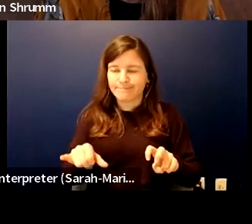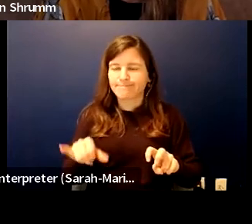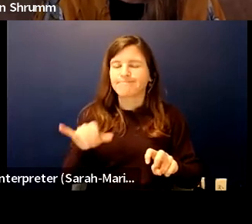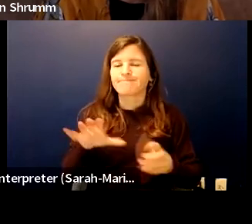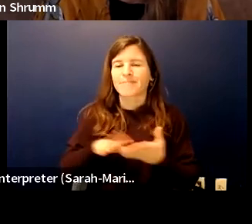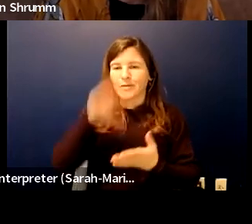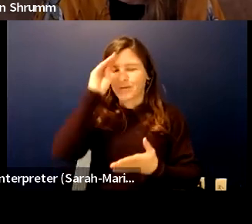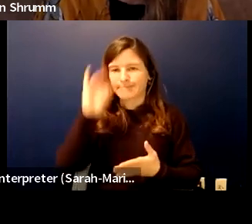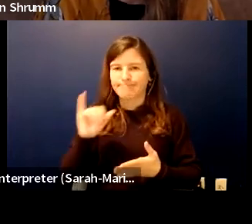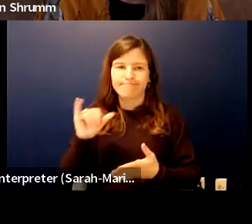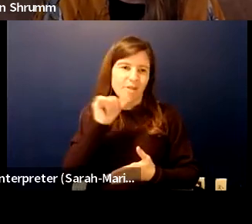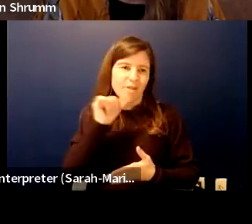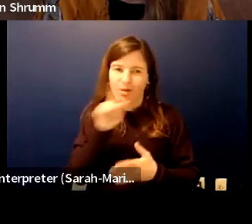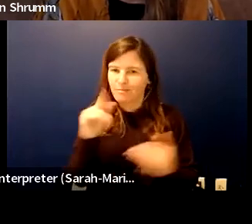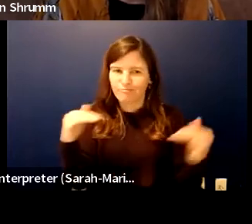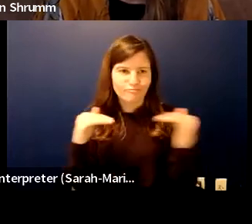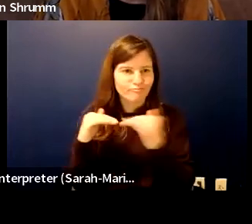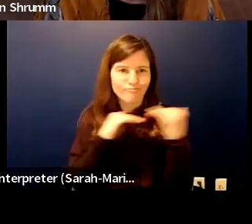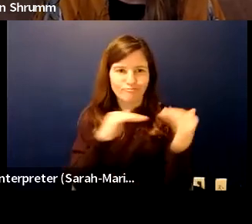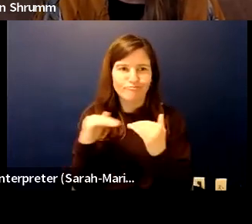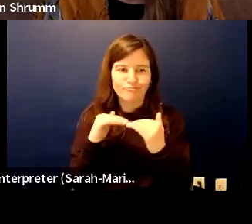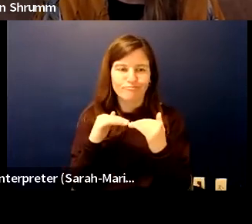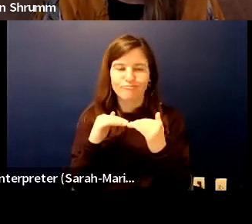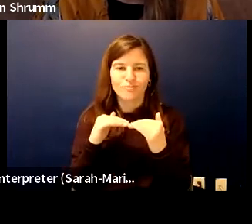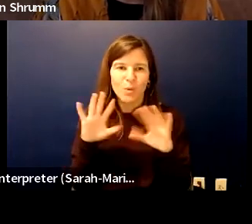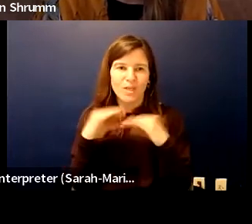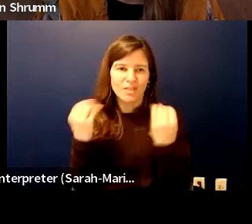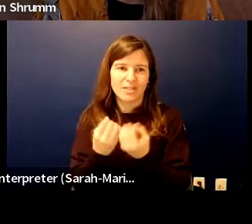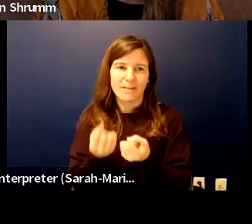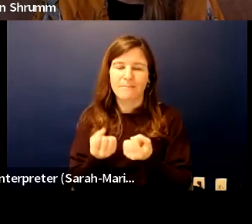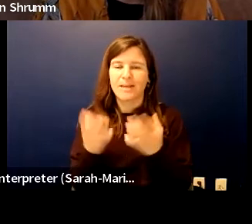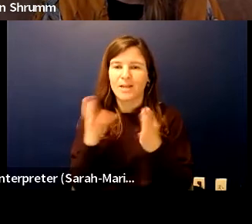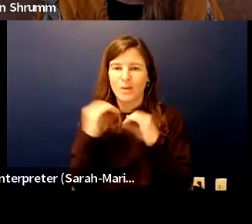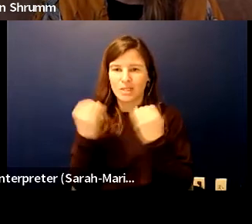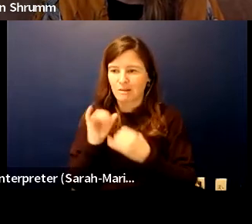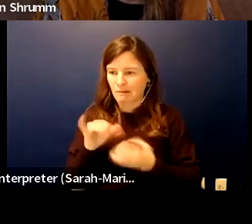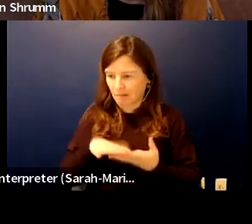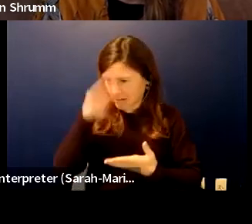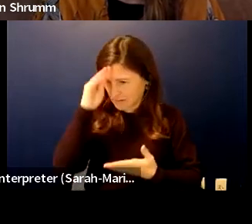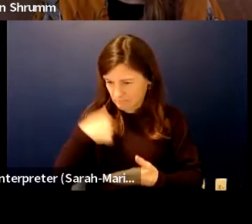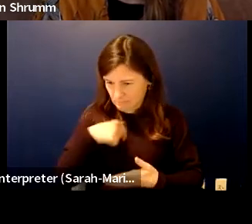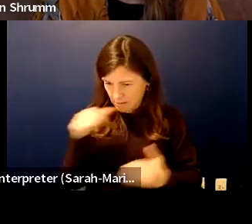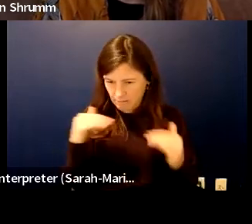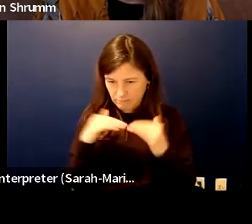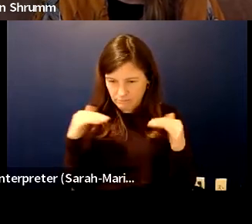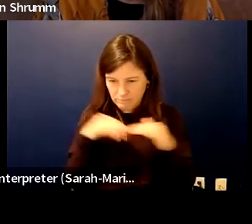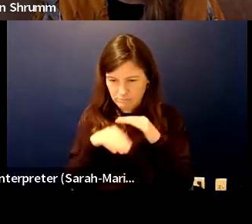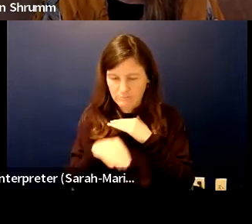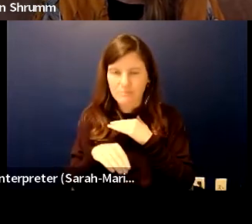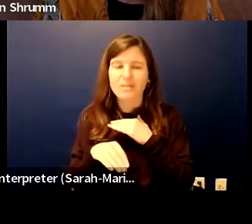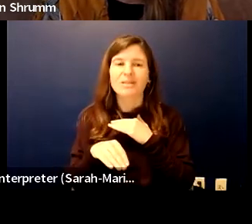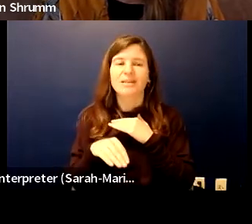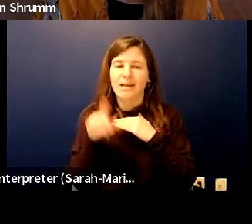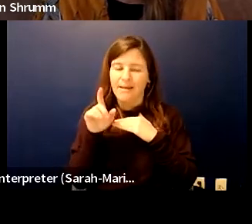organization for a lot of organizations, and making the commitment to actually move